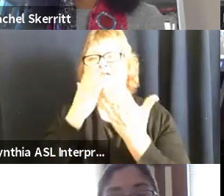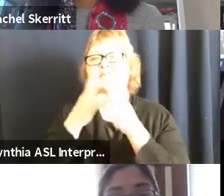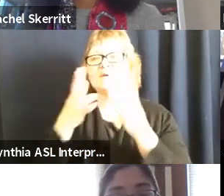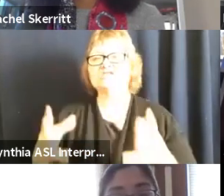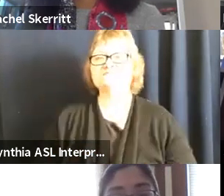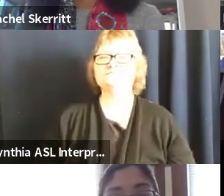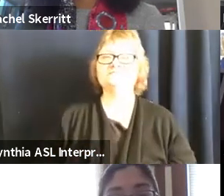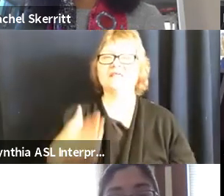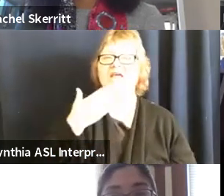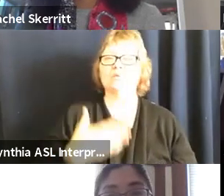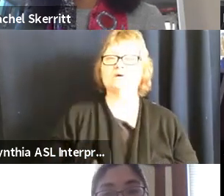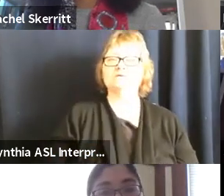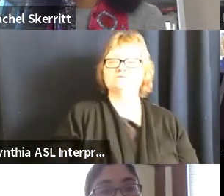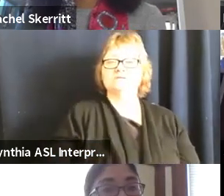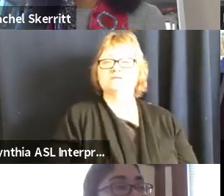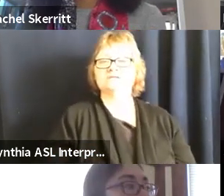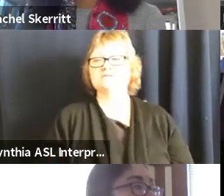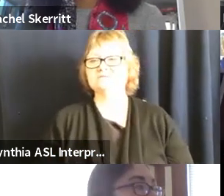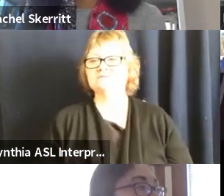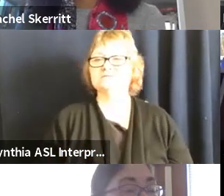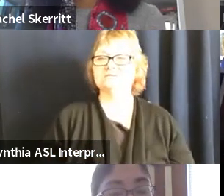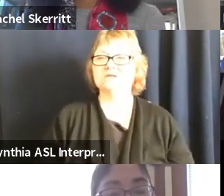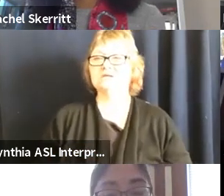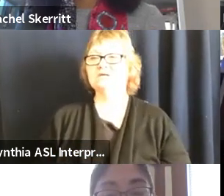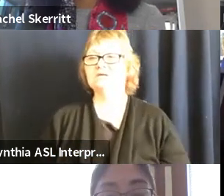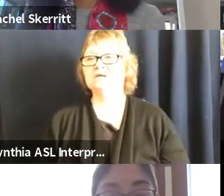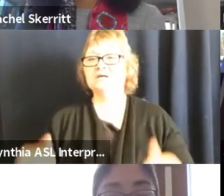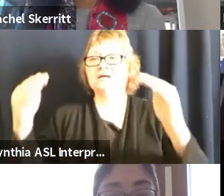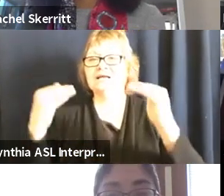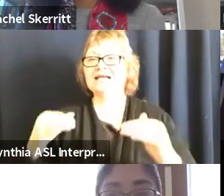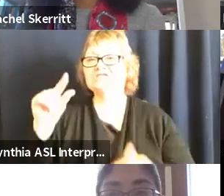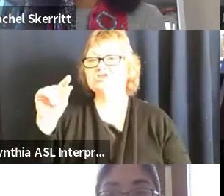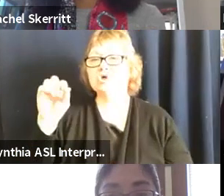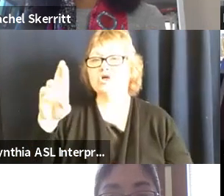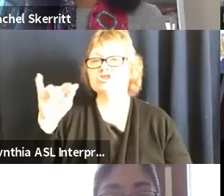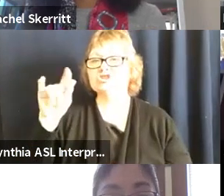Thank you. Next speaker is George Sullivan.